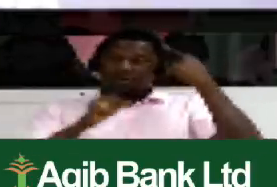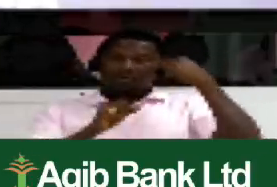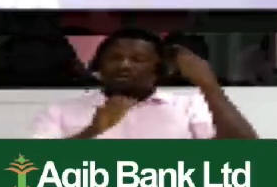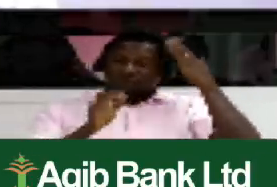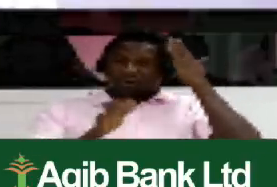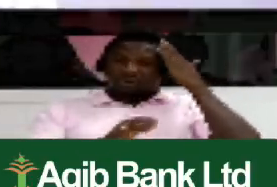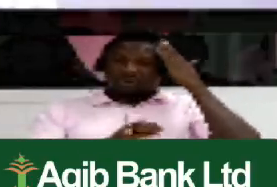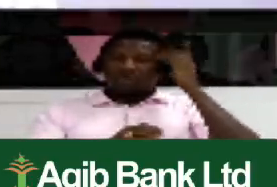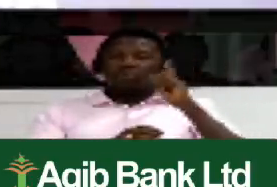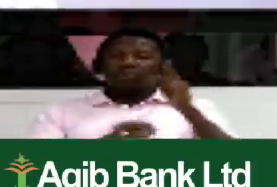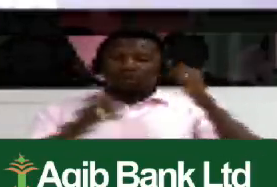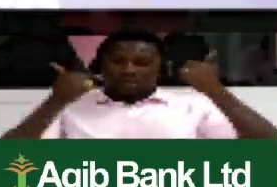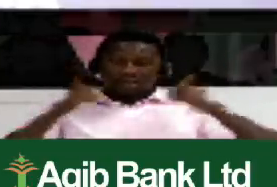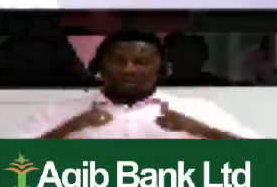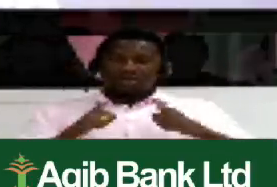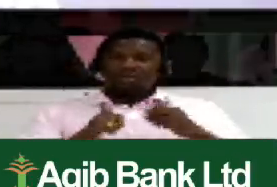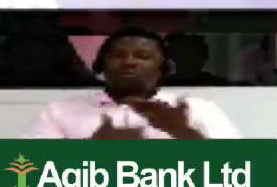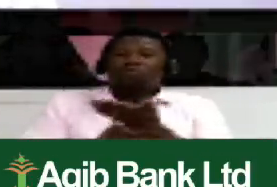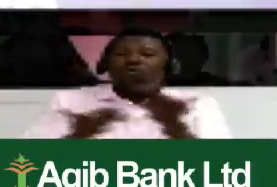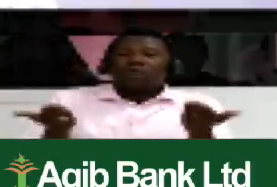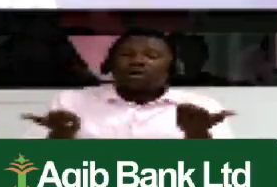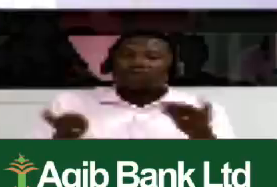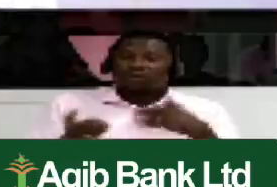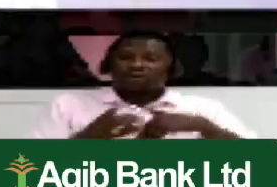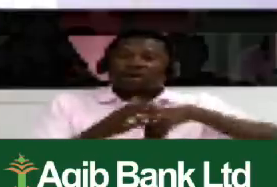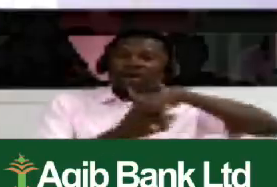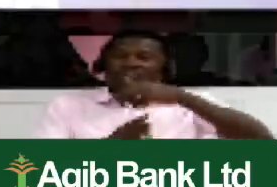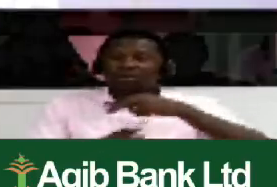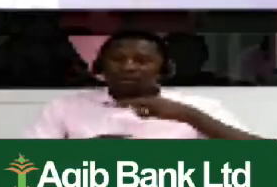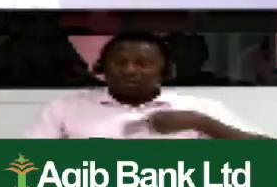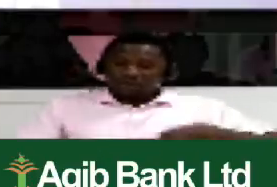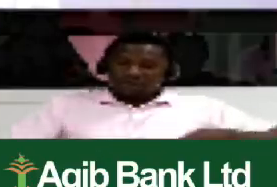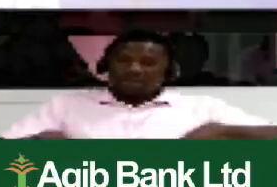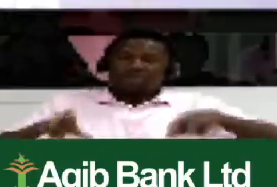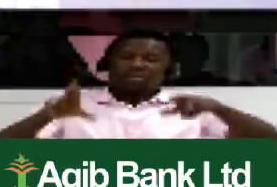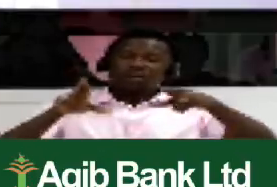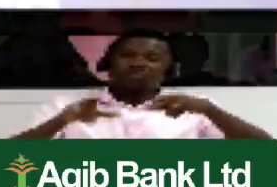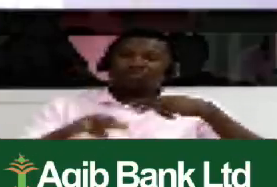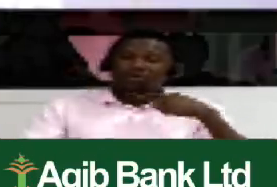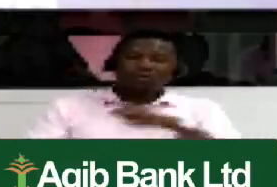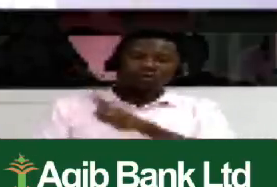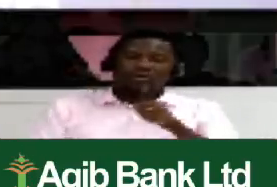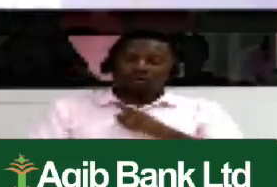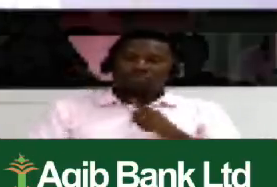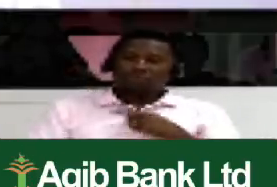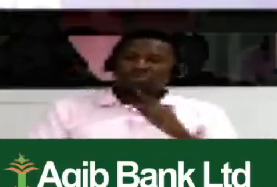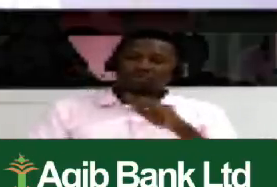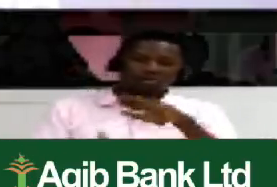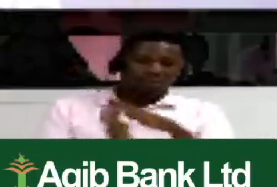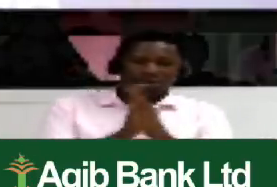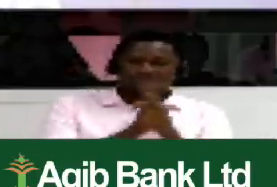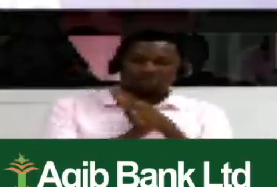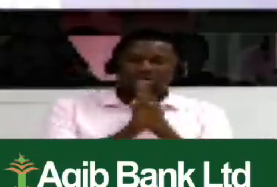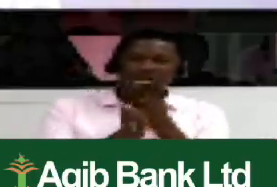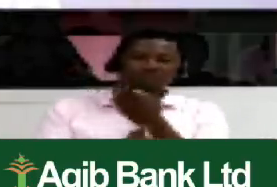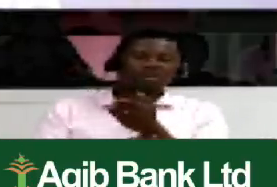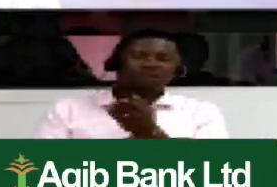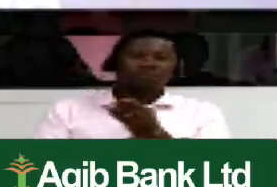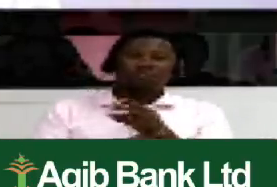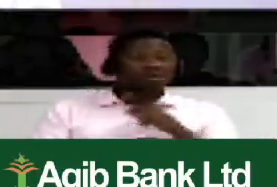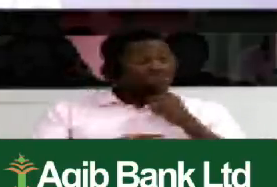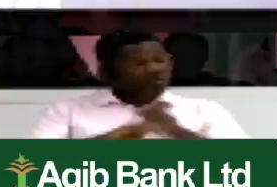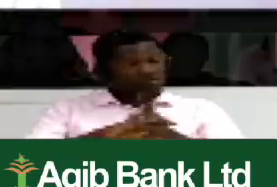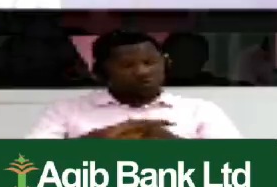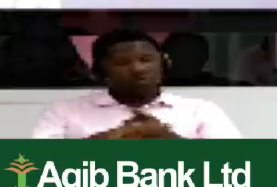what had happened and why are we out in the street. So we should not go against that. We obviously warned